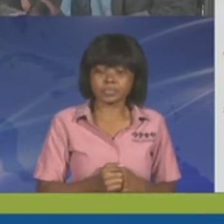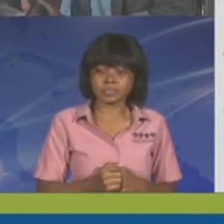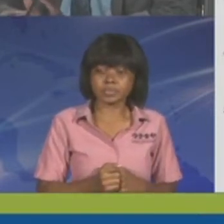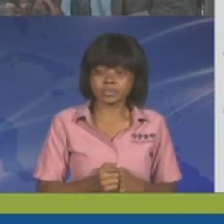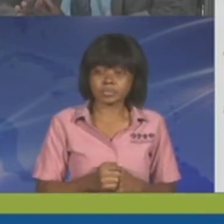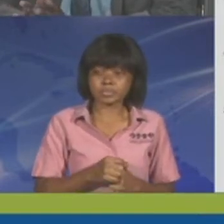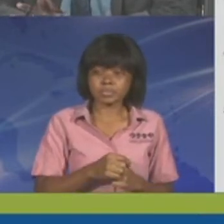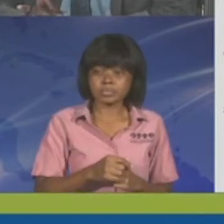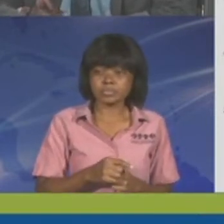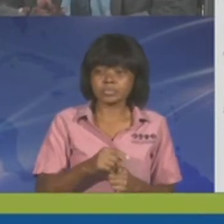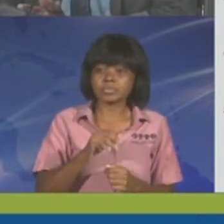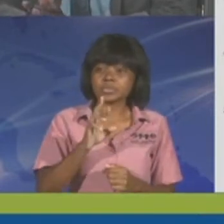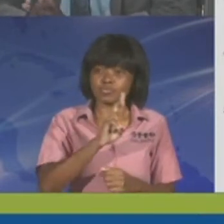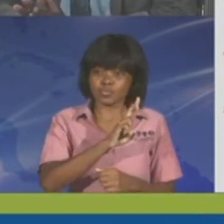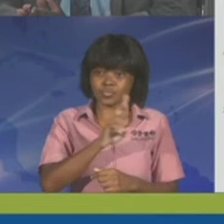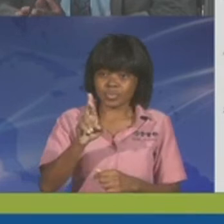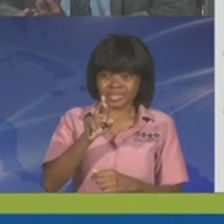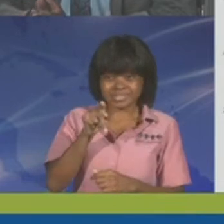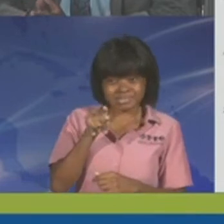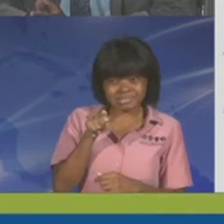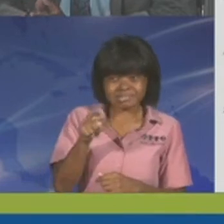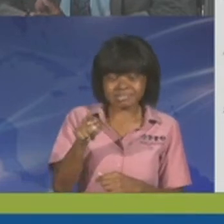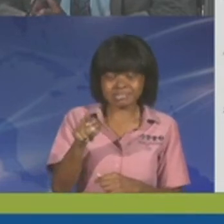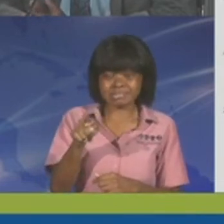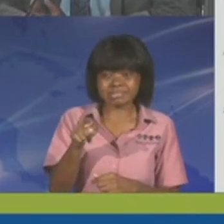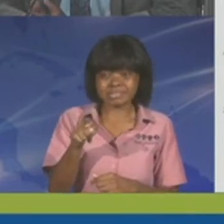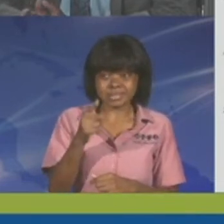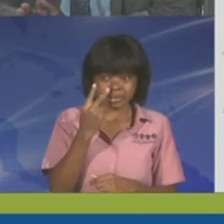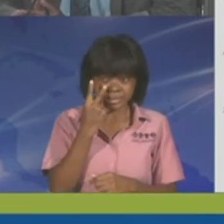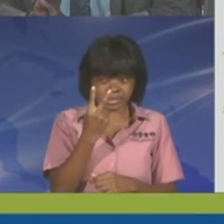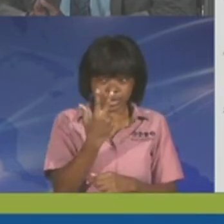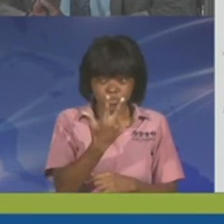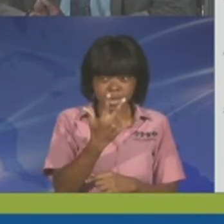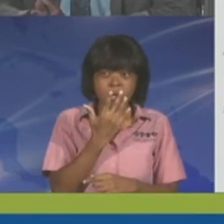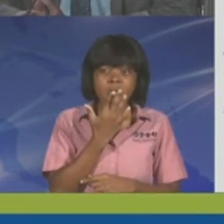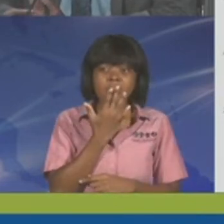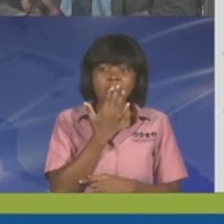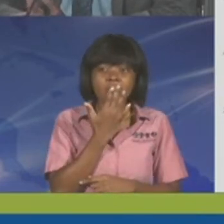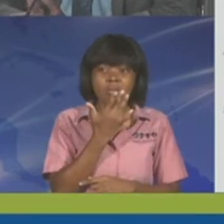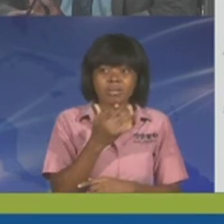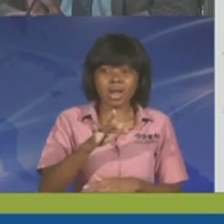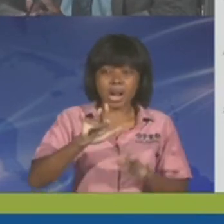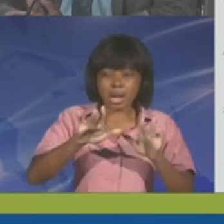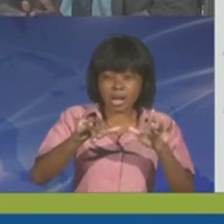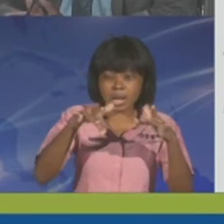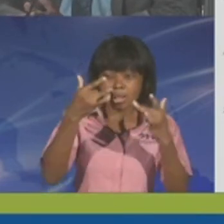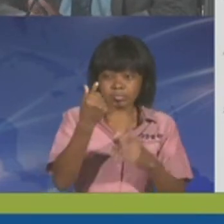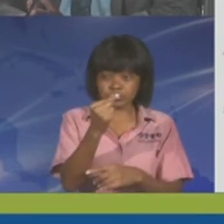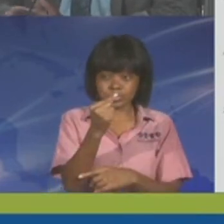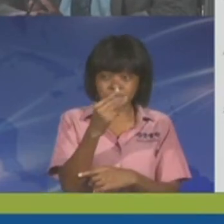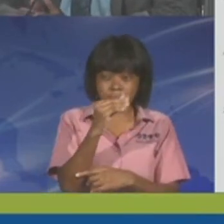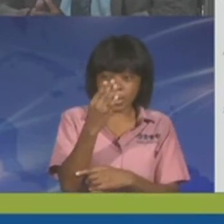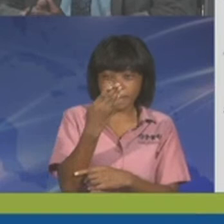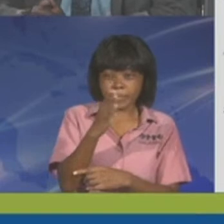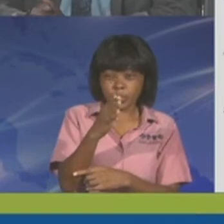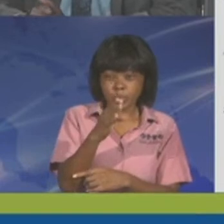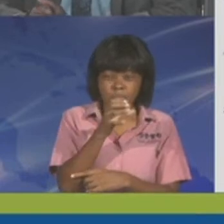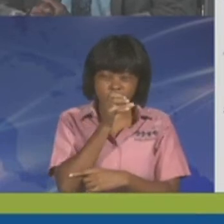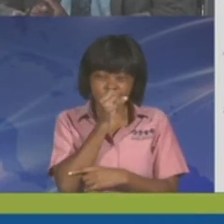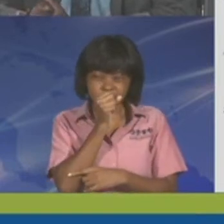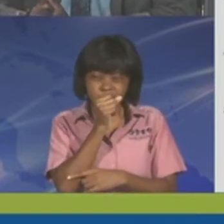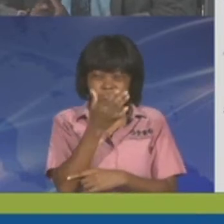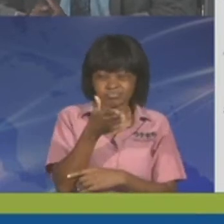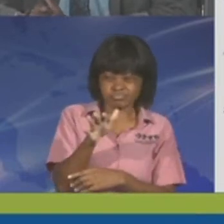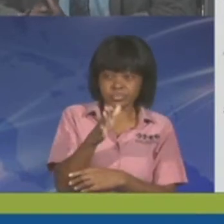right-hand side of this graphic, we see 3 colors: light green, blue, and a little bit of orange or brown, depending on how